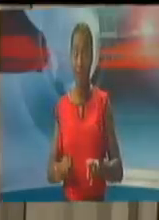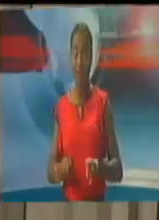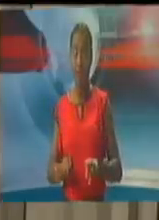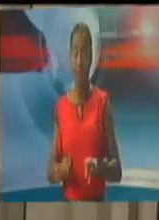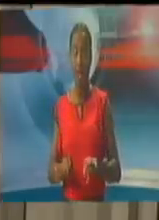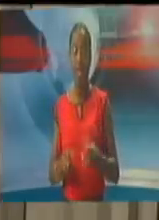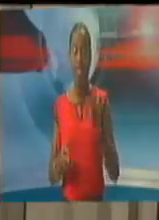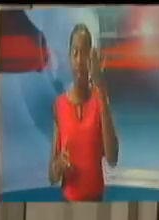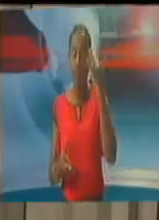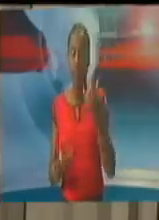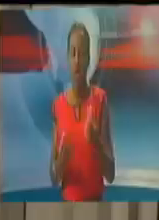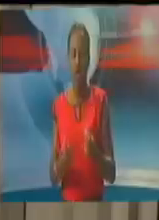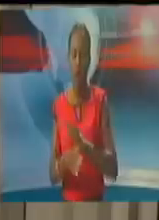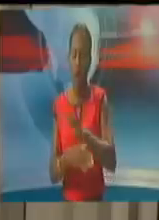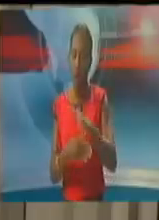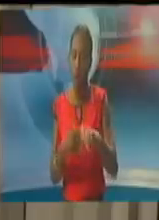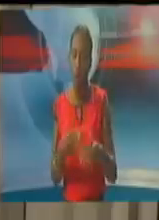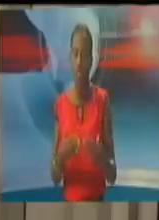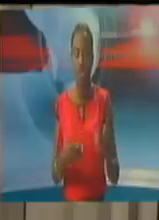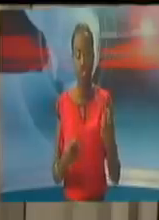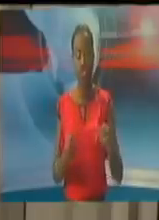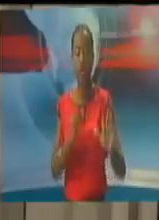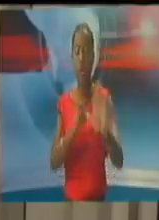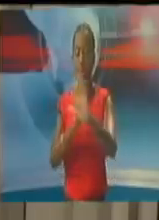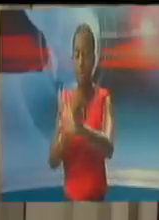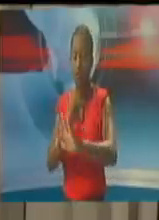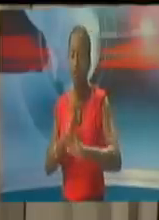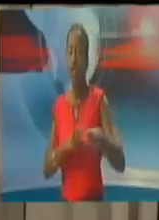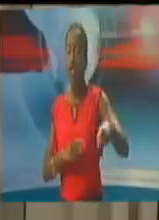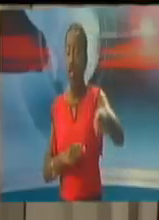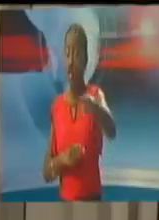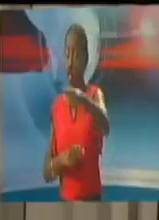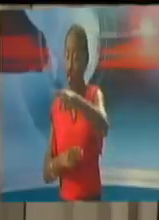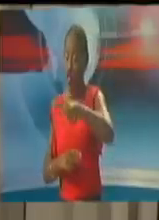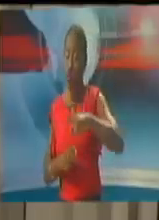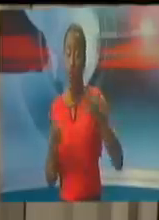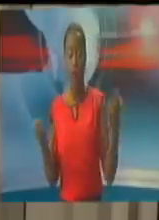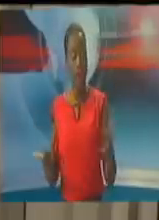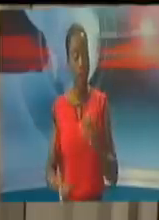can to protect our borders and to protect you, the population, here in Trinidad and Tobago.